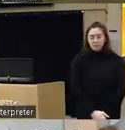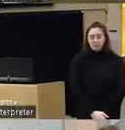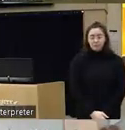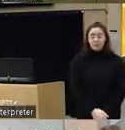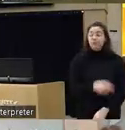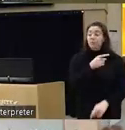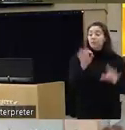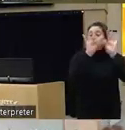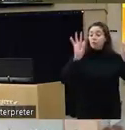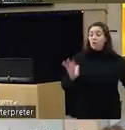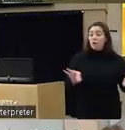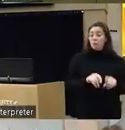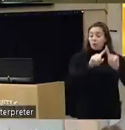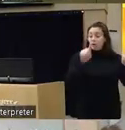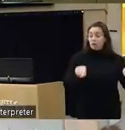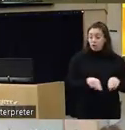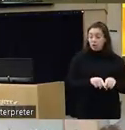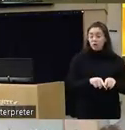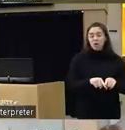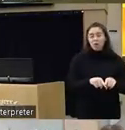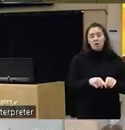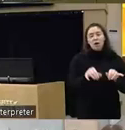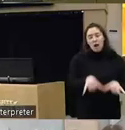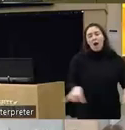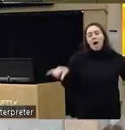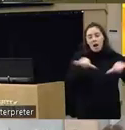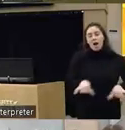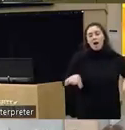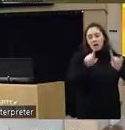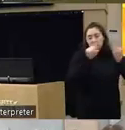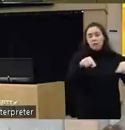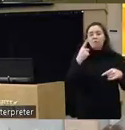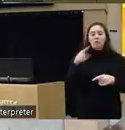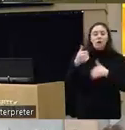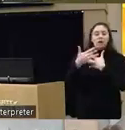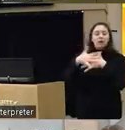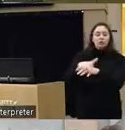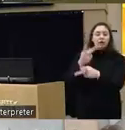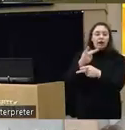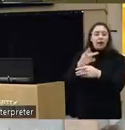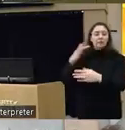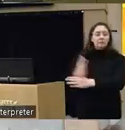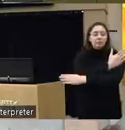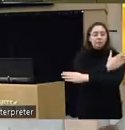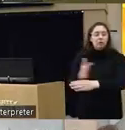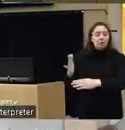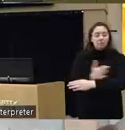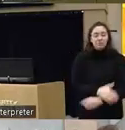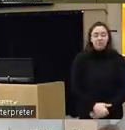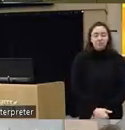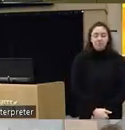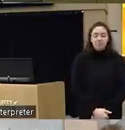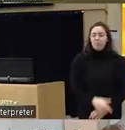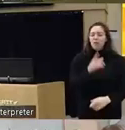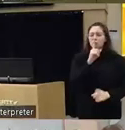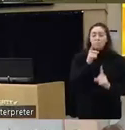framework pretty commonly cited. It's the SAMHSA integrated care spectrum. I just point out that on the